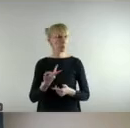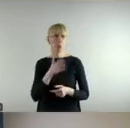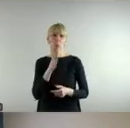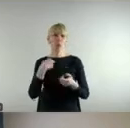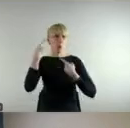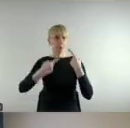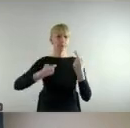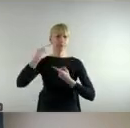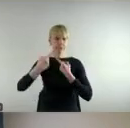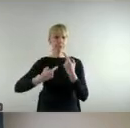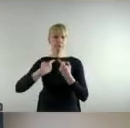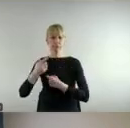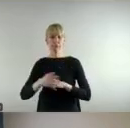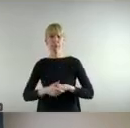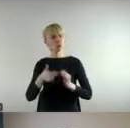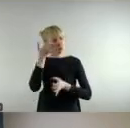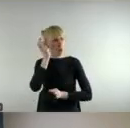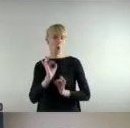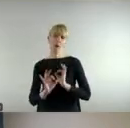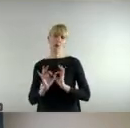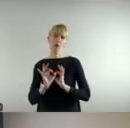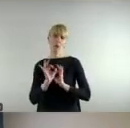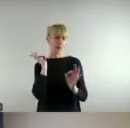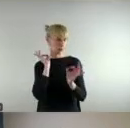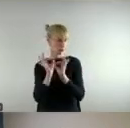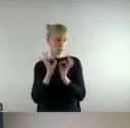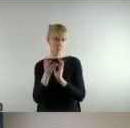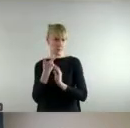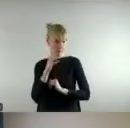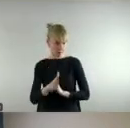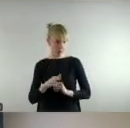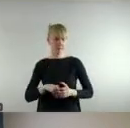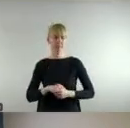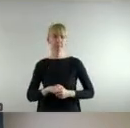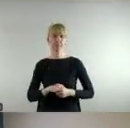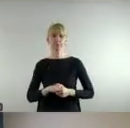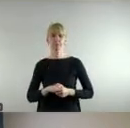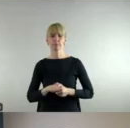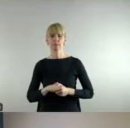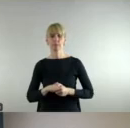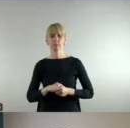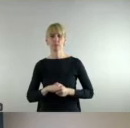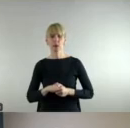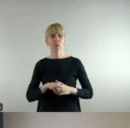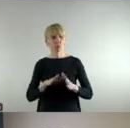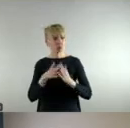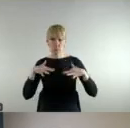stakeholders or all of this network, but you can see it's a lot of people with very lots of knowledge.